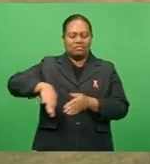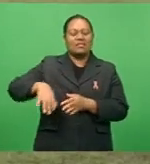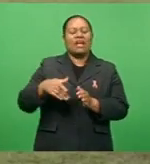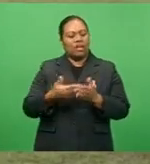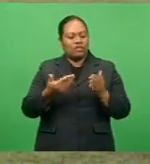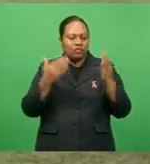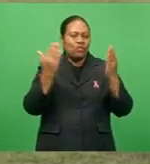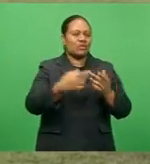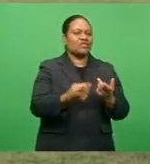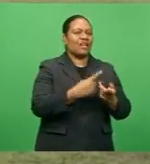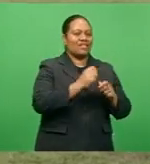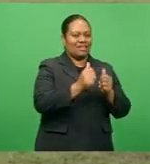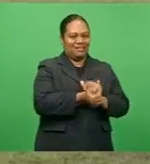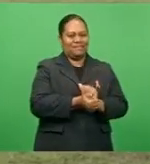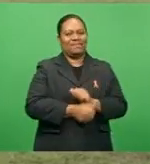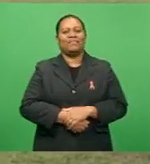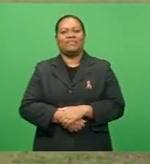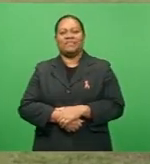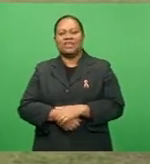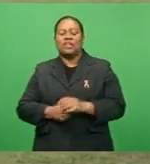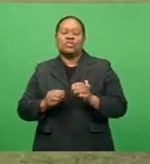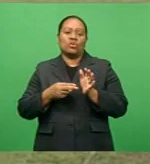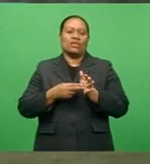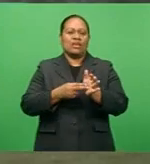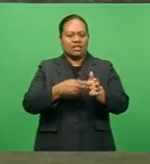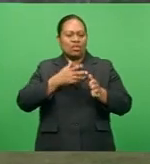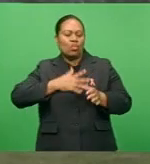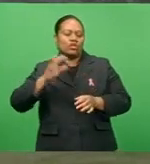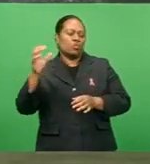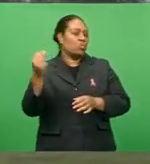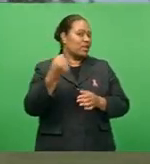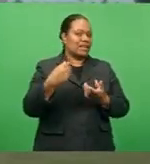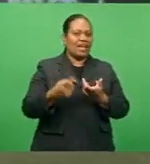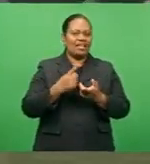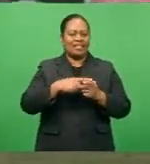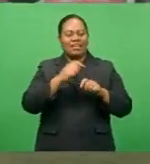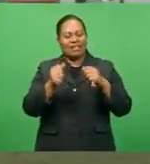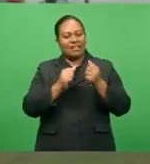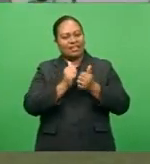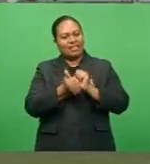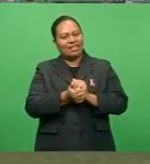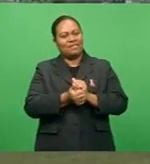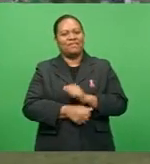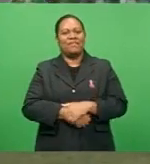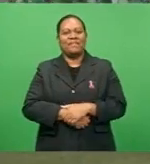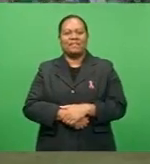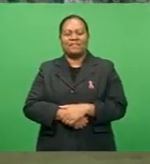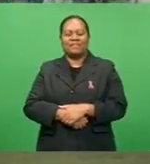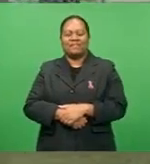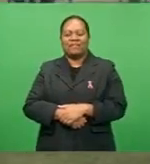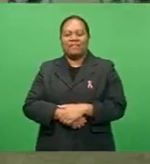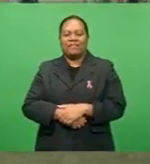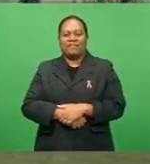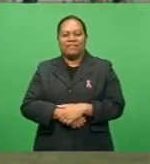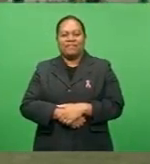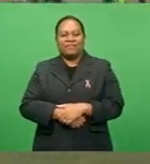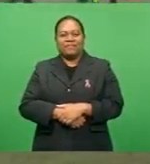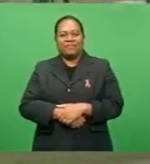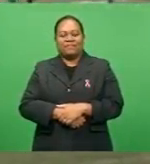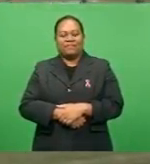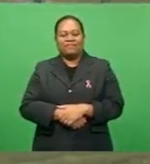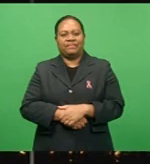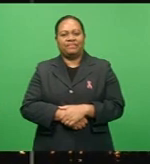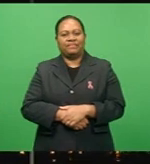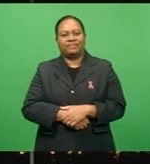chance to come in a league second position. The first half saw a lot of chances from both teams, however they